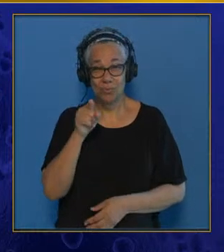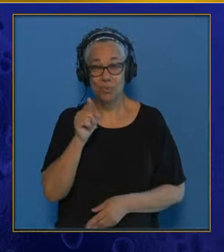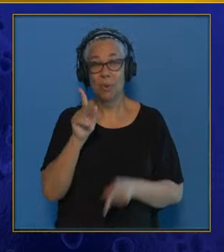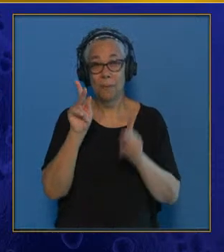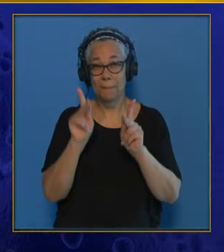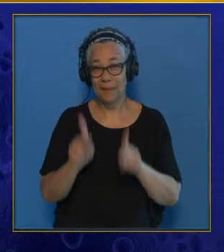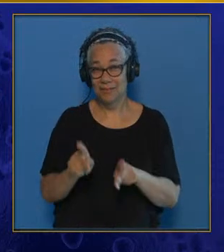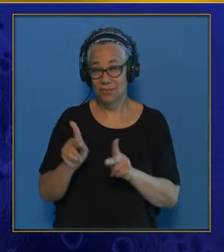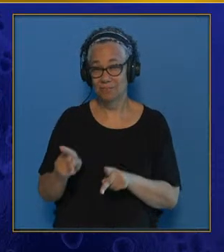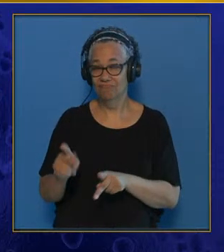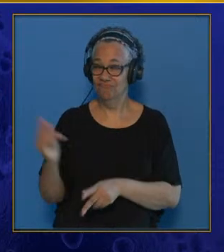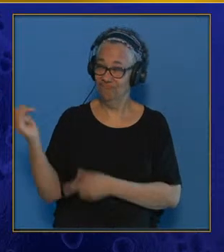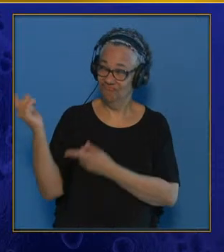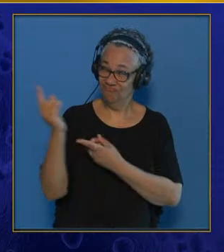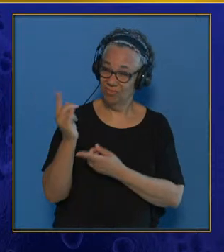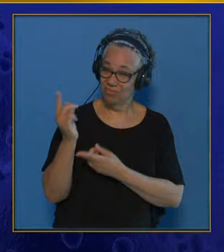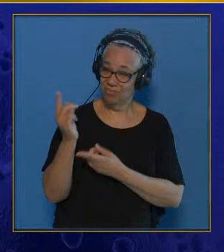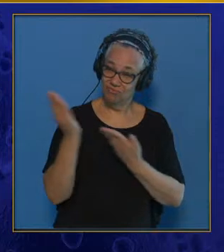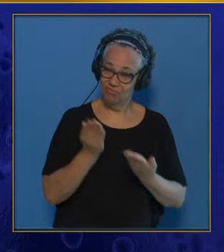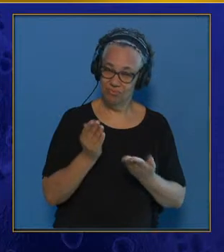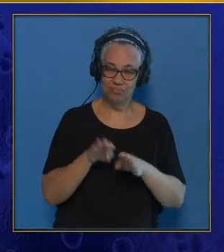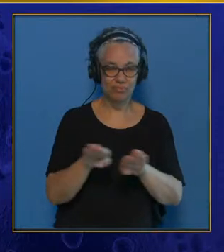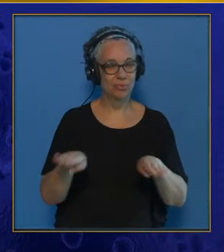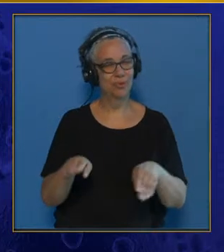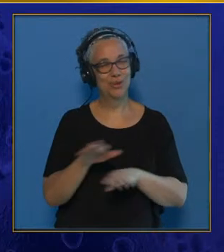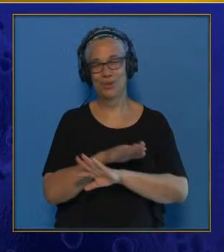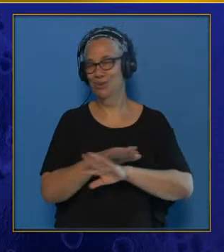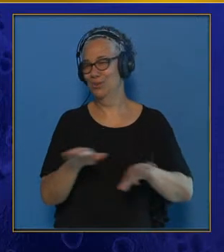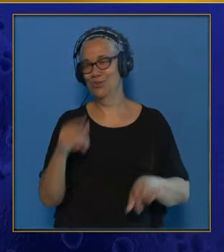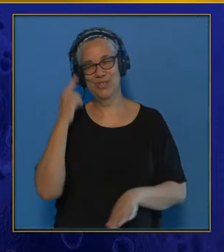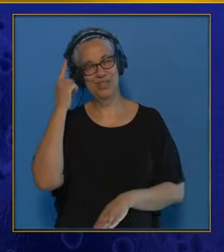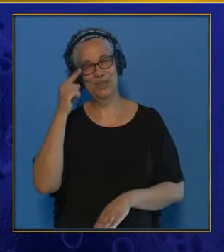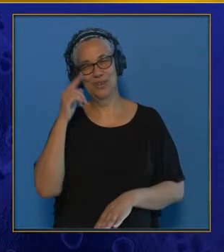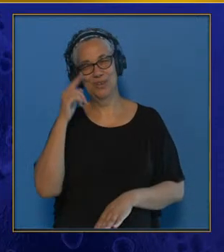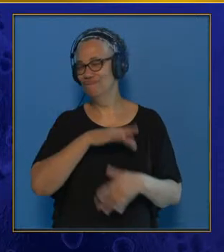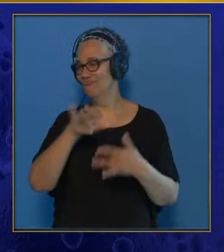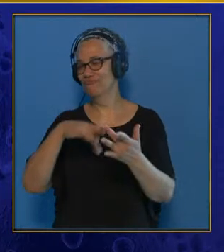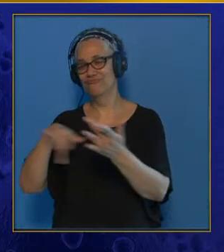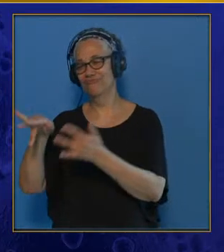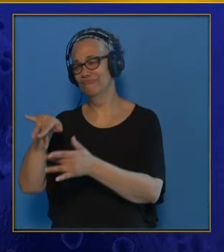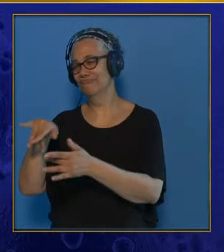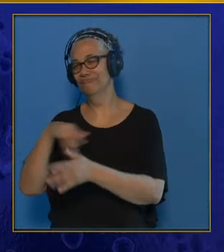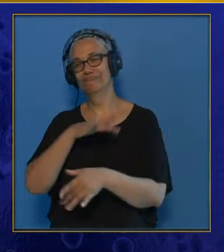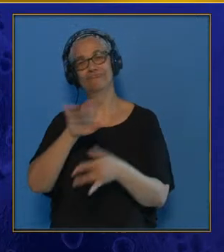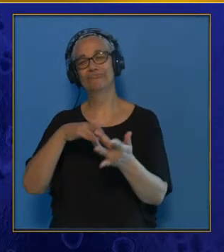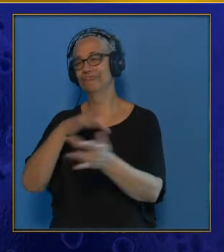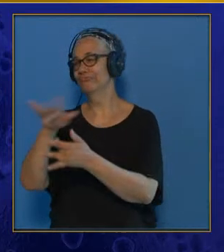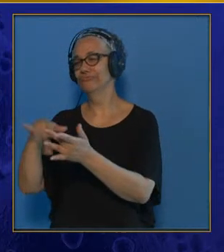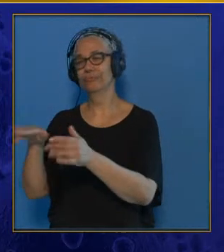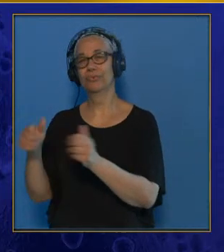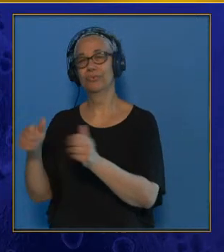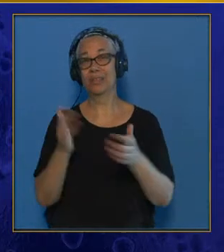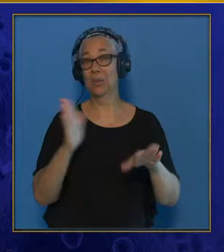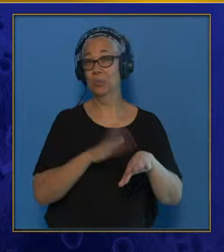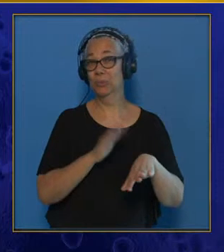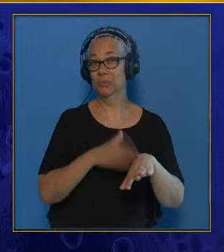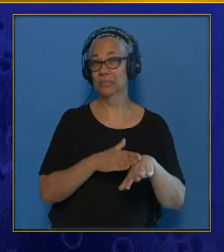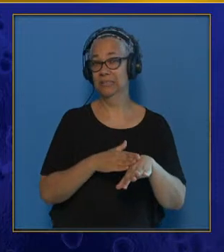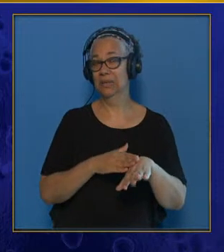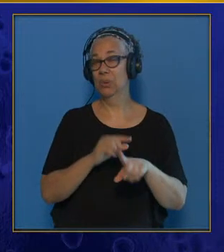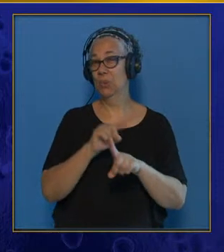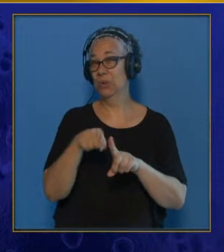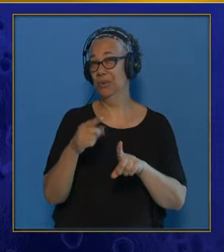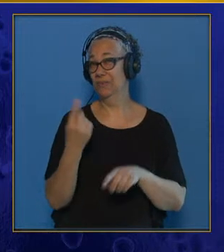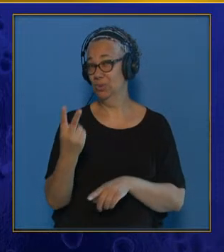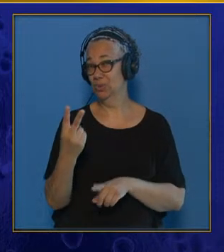into Bermuda, do not think that you can circulate among the community without precautions once you have received 2 negative